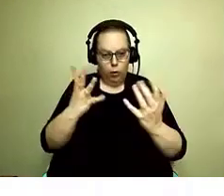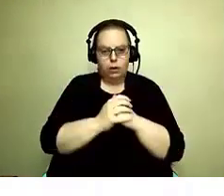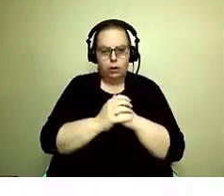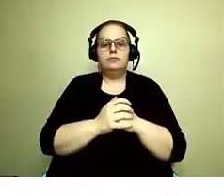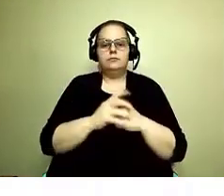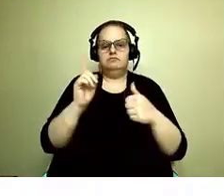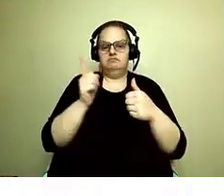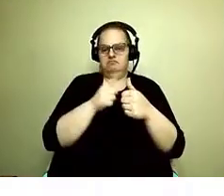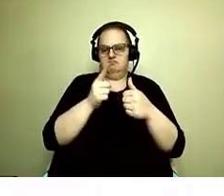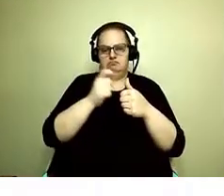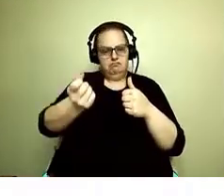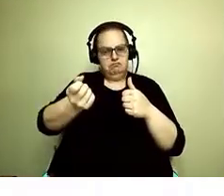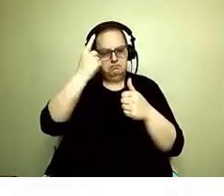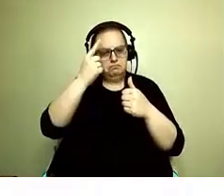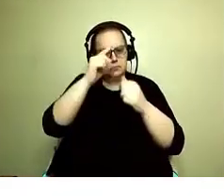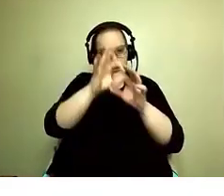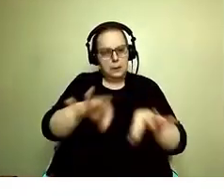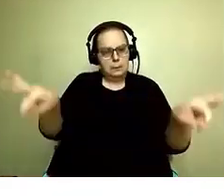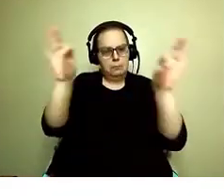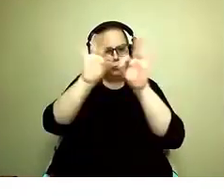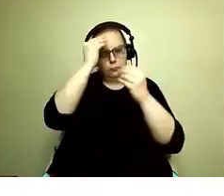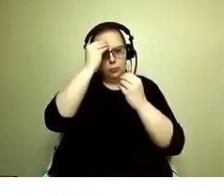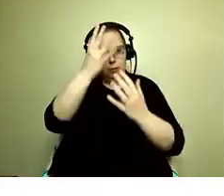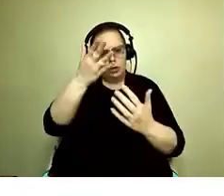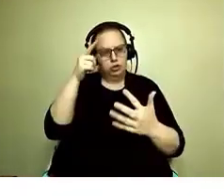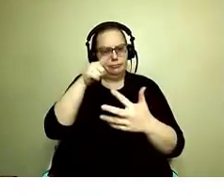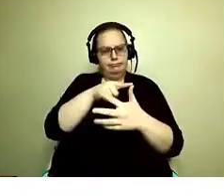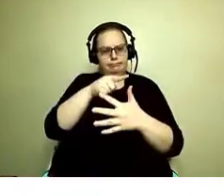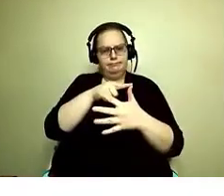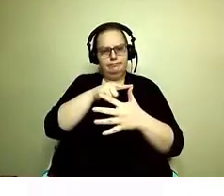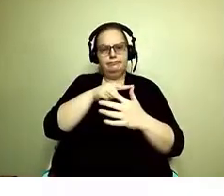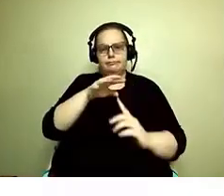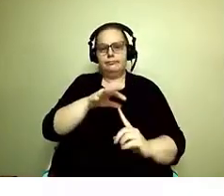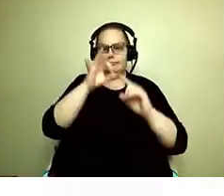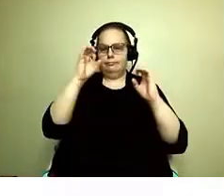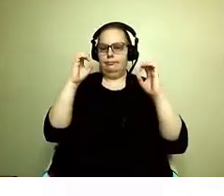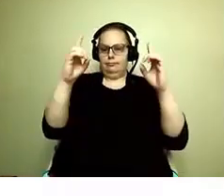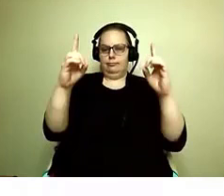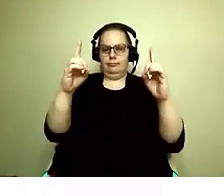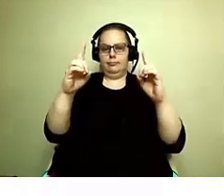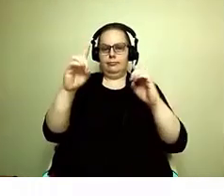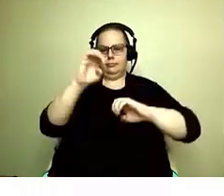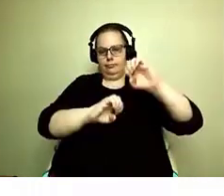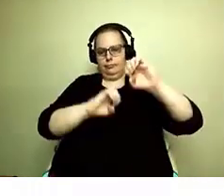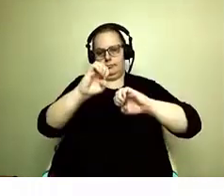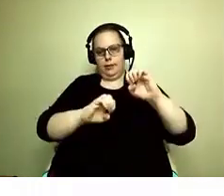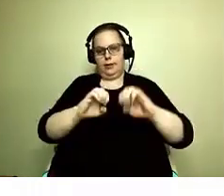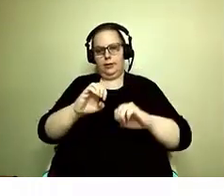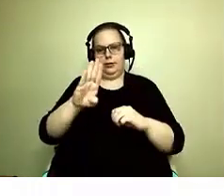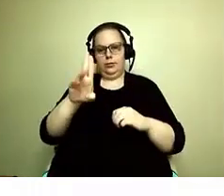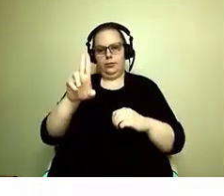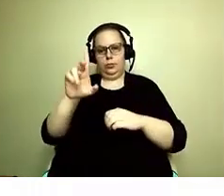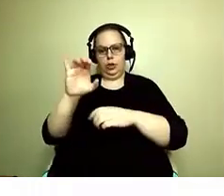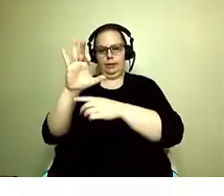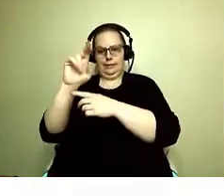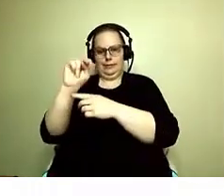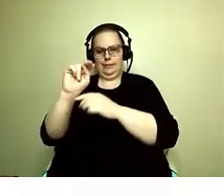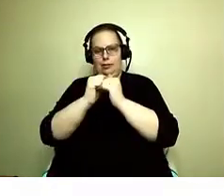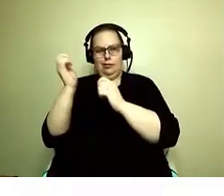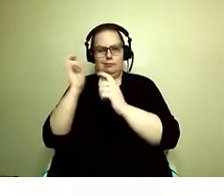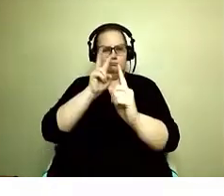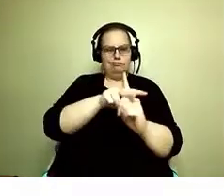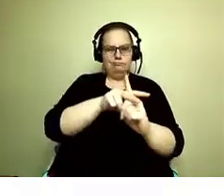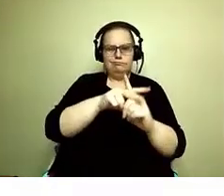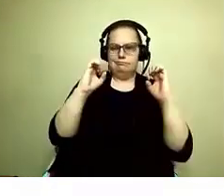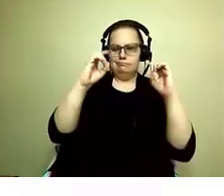information update, the Special Education Evaluation Bulletin as it relates to educational equity. We're going to highlight